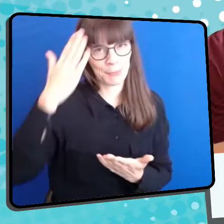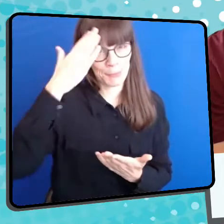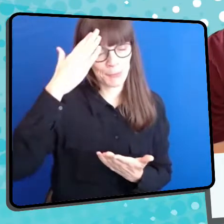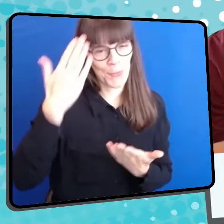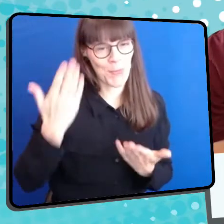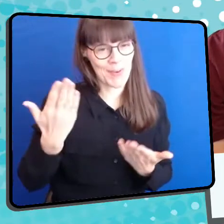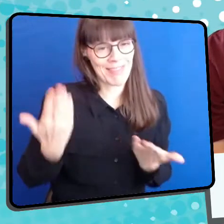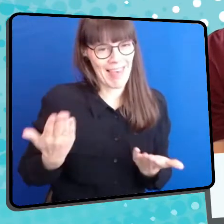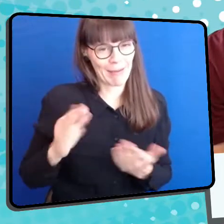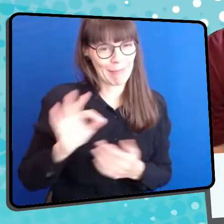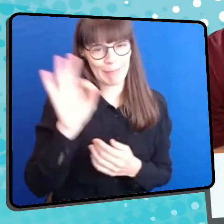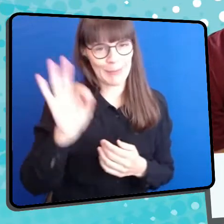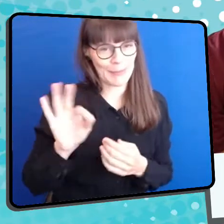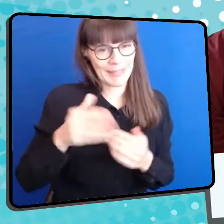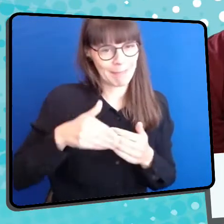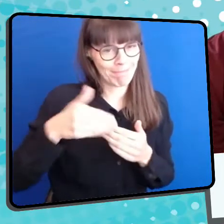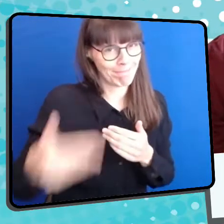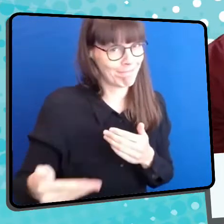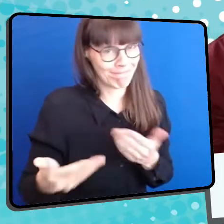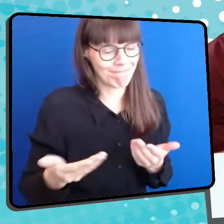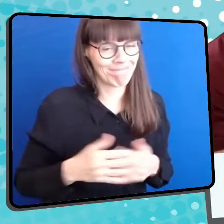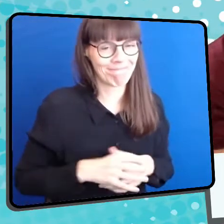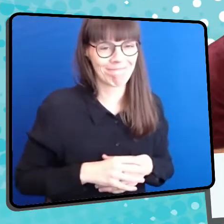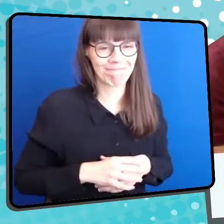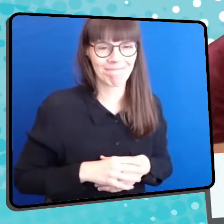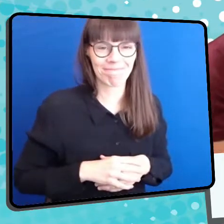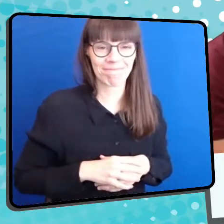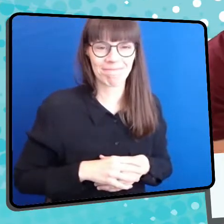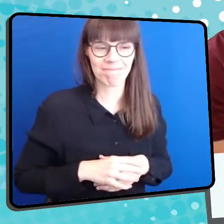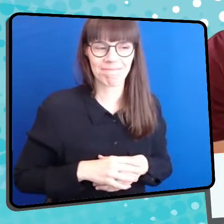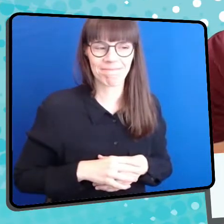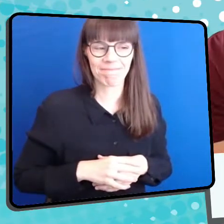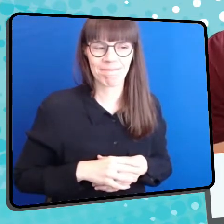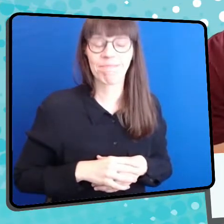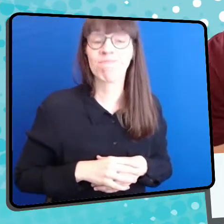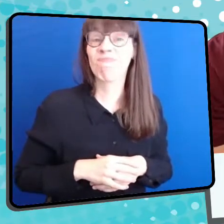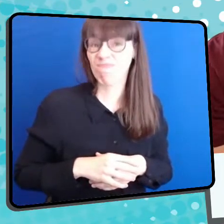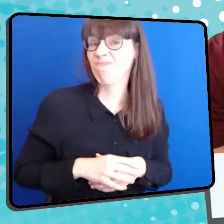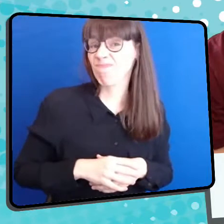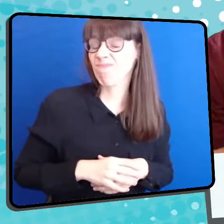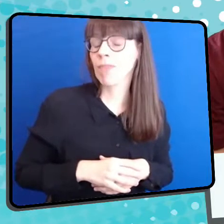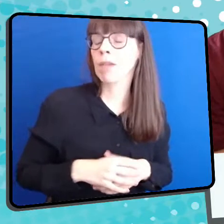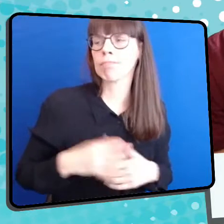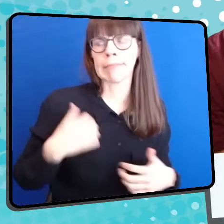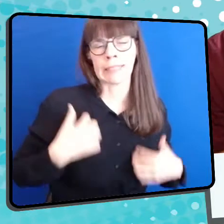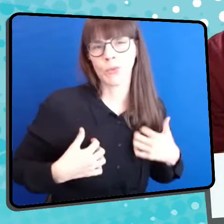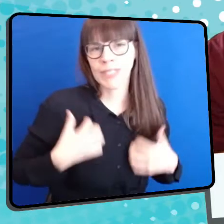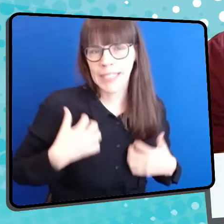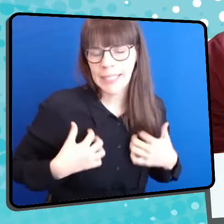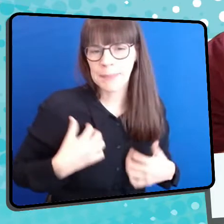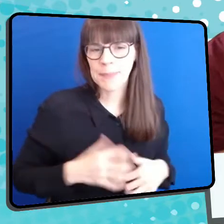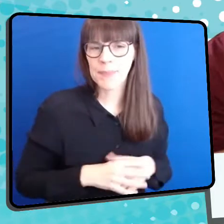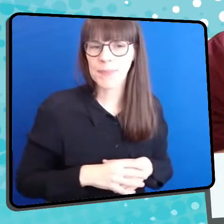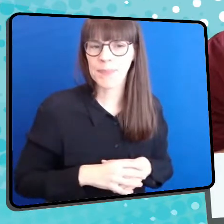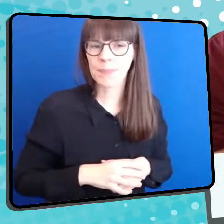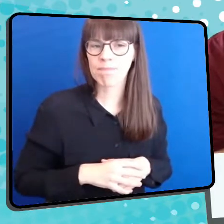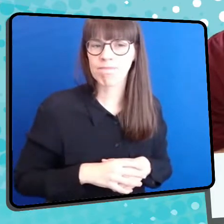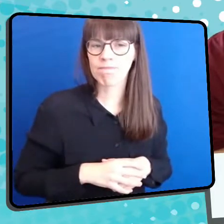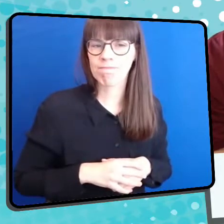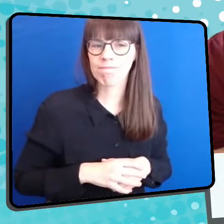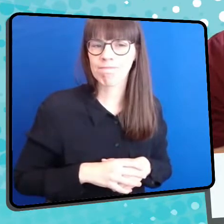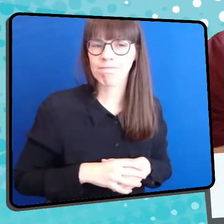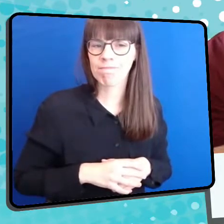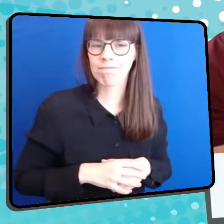ever. Yeah, exactly. I always find it very interesting because I guess your work is not